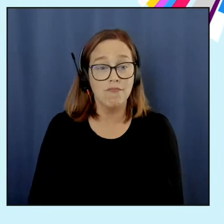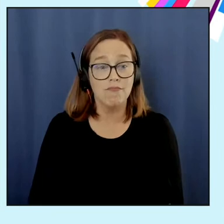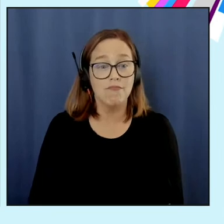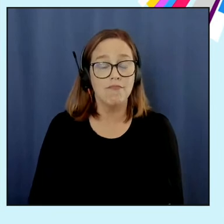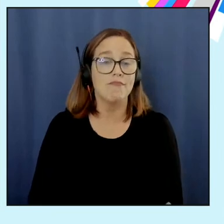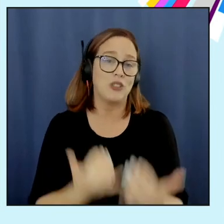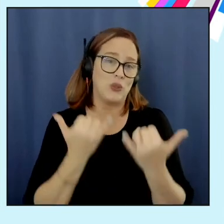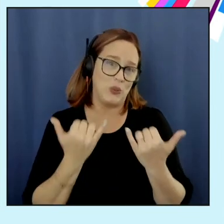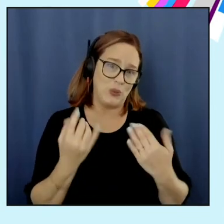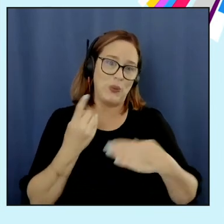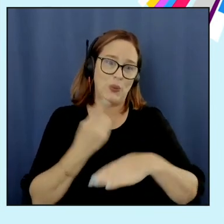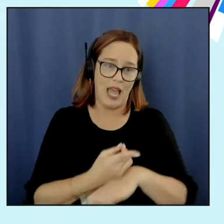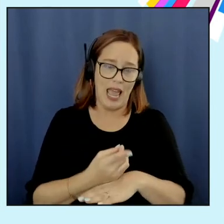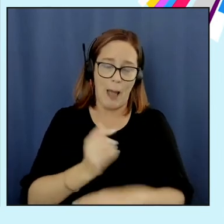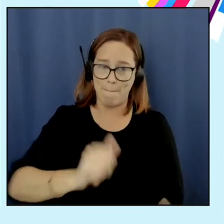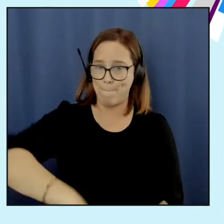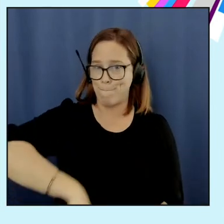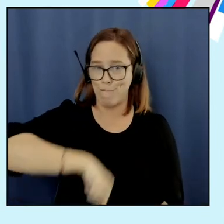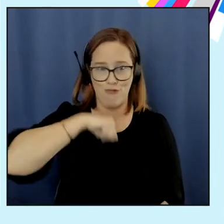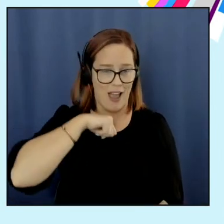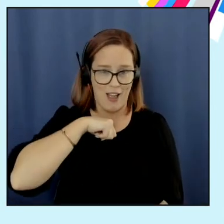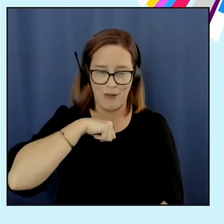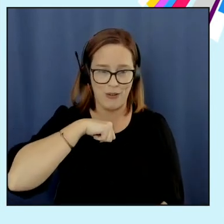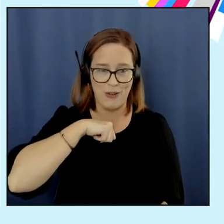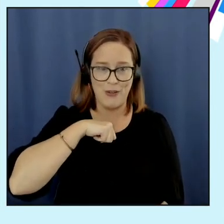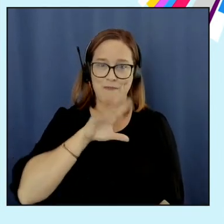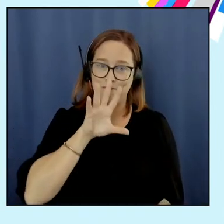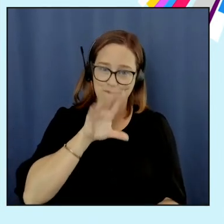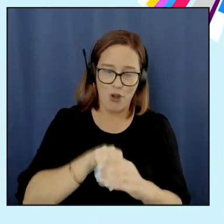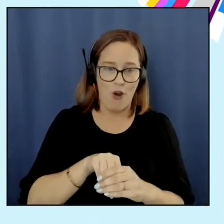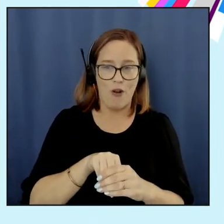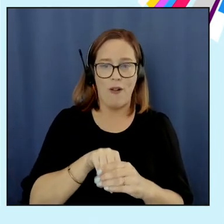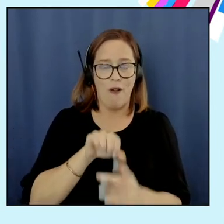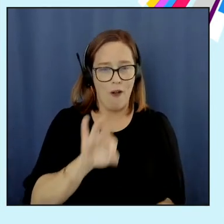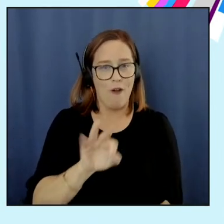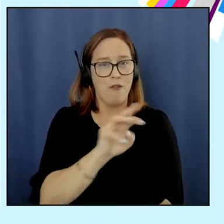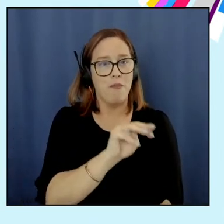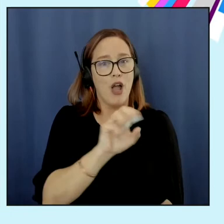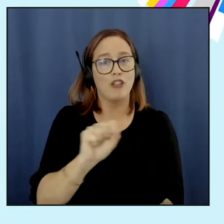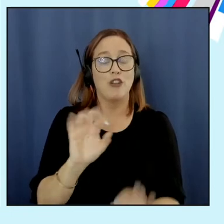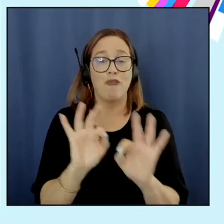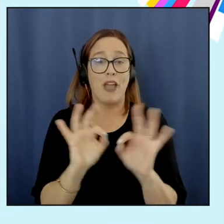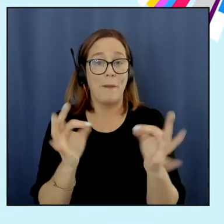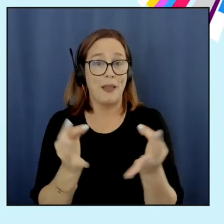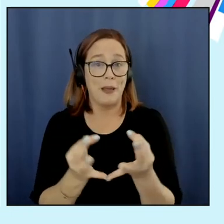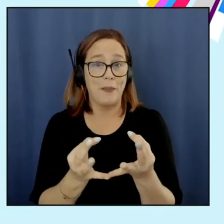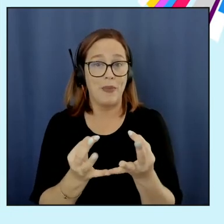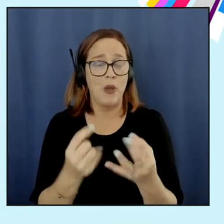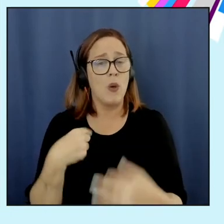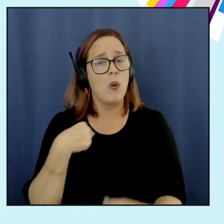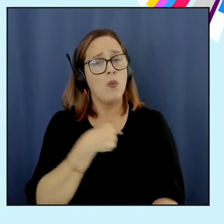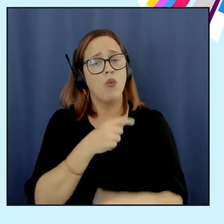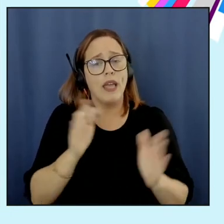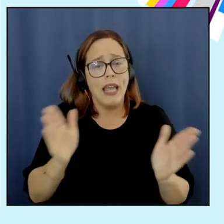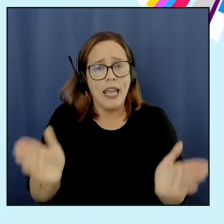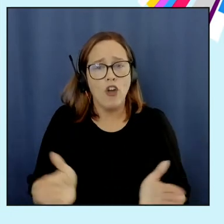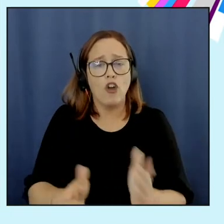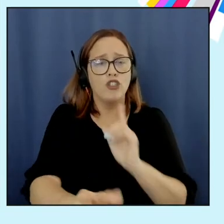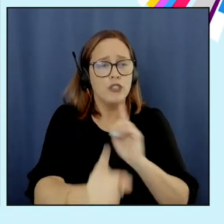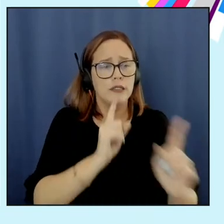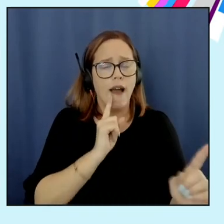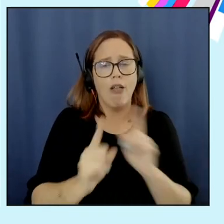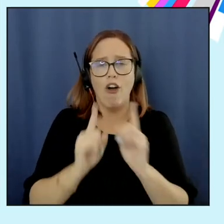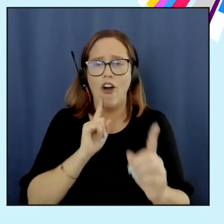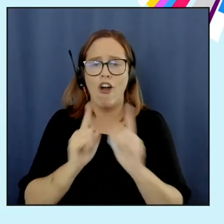Today, I am proud to be a part of the Microsoft family, where we encourage dialogue, we